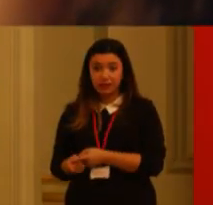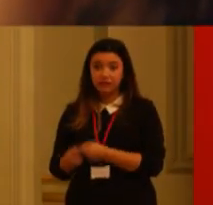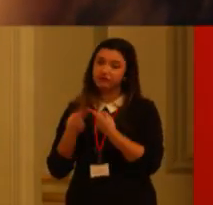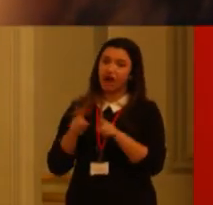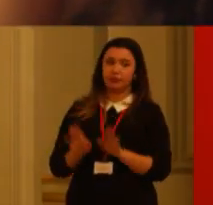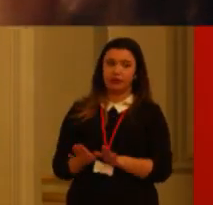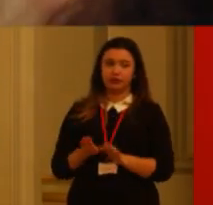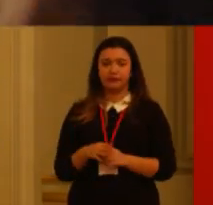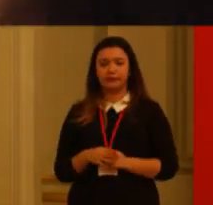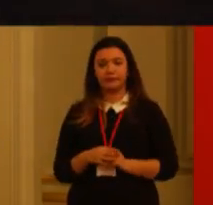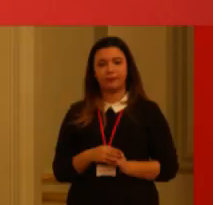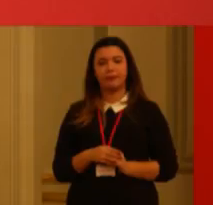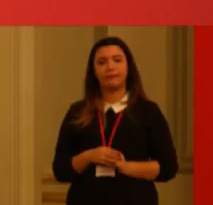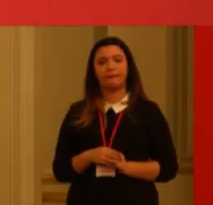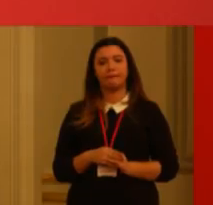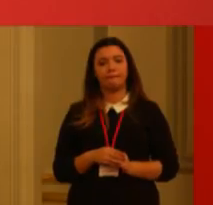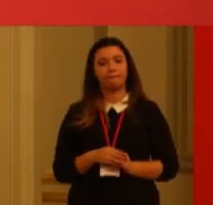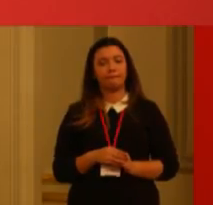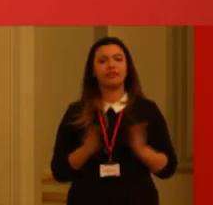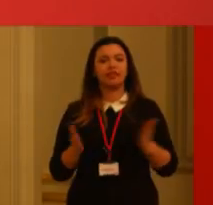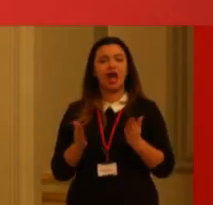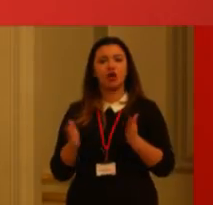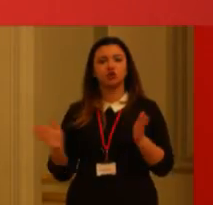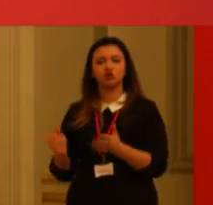Educational surroundings and NGOs. Do